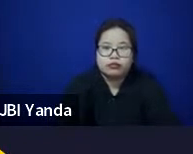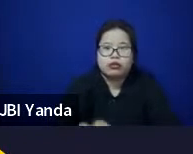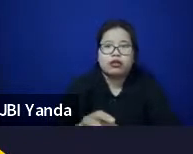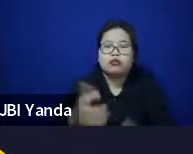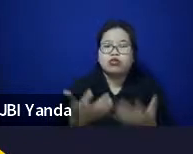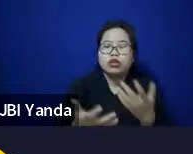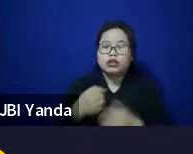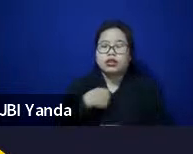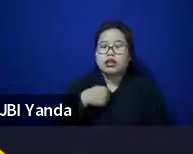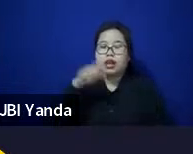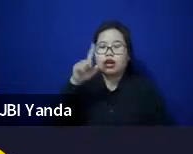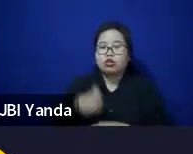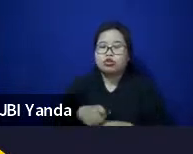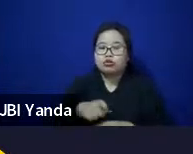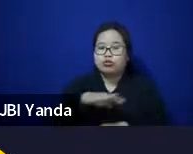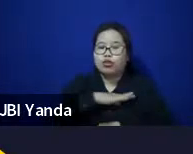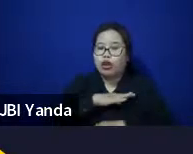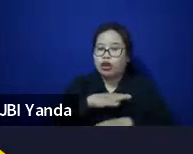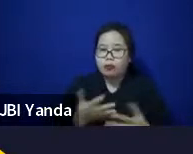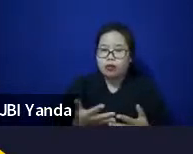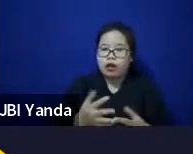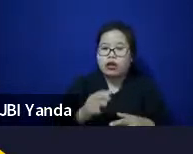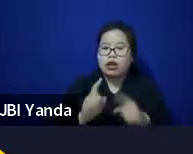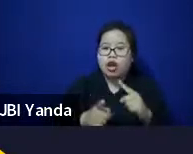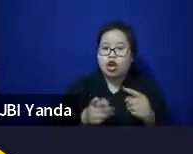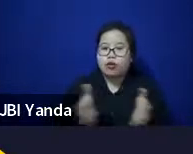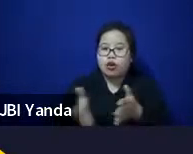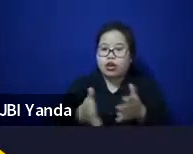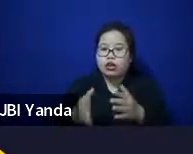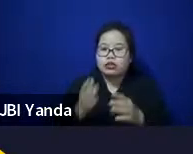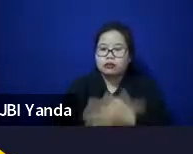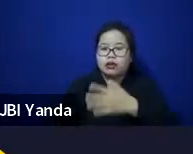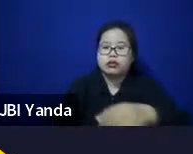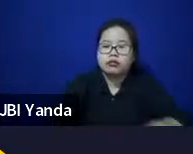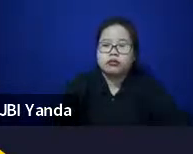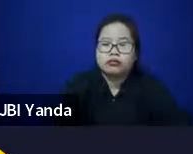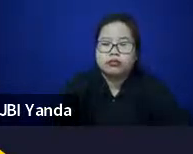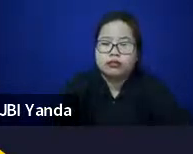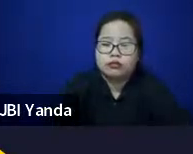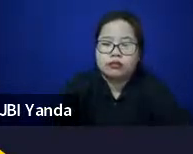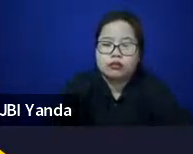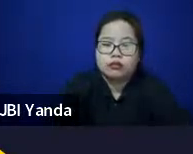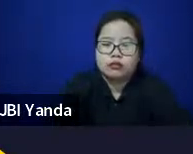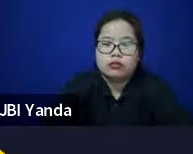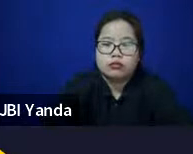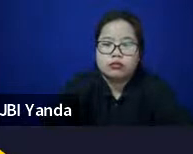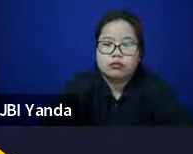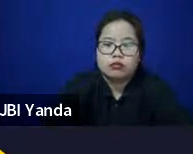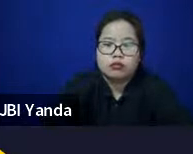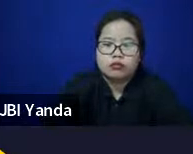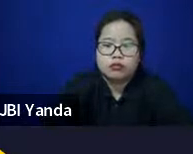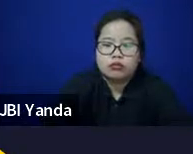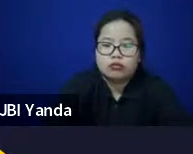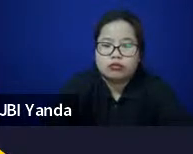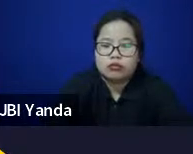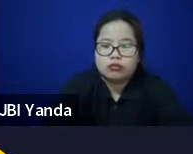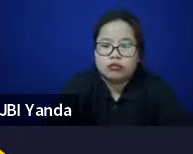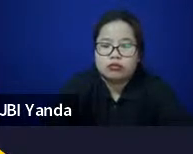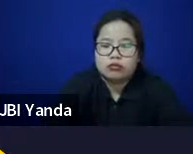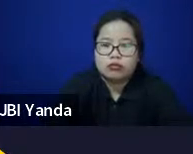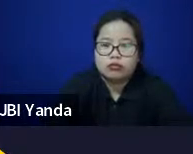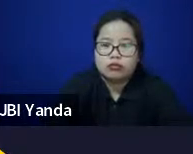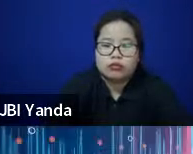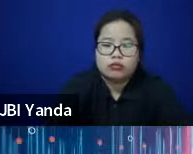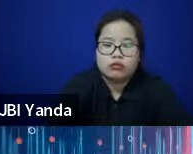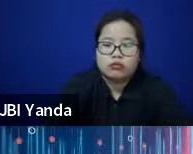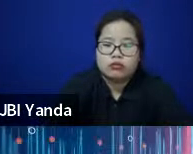Humanity is the belief of us with each other. We can make a change.